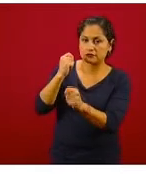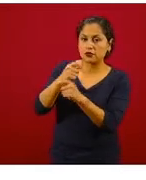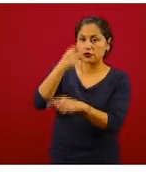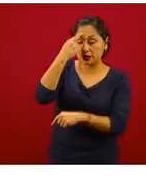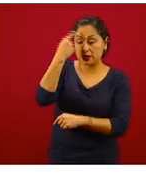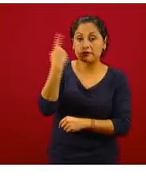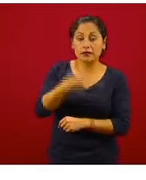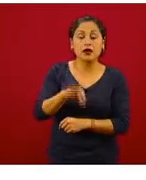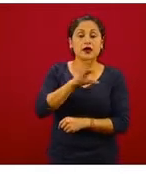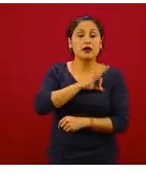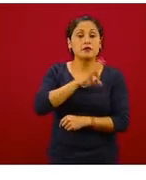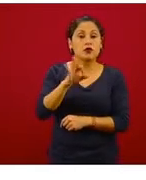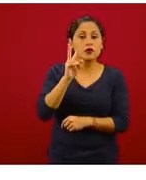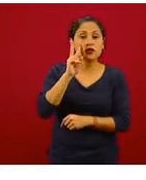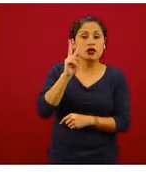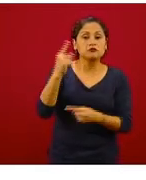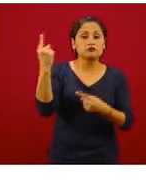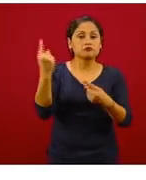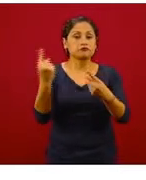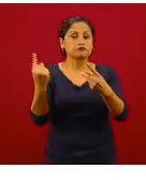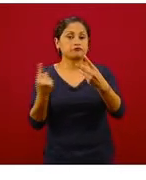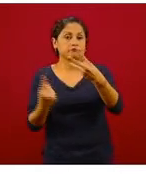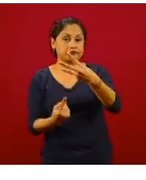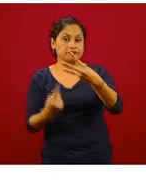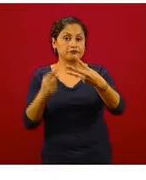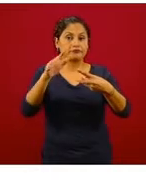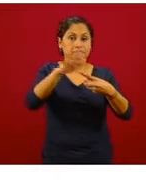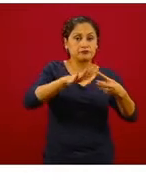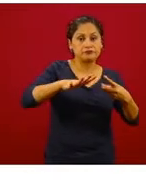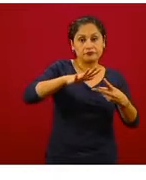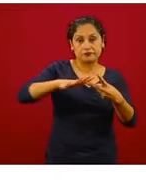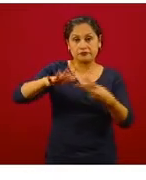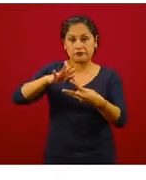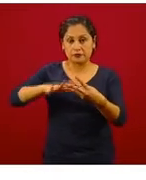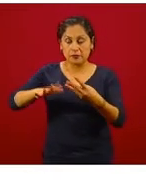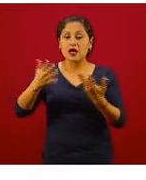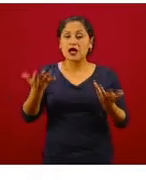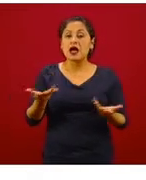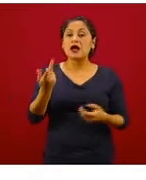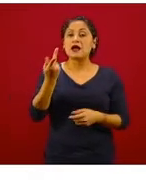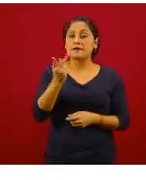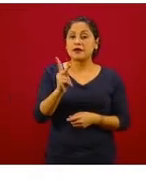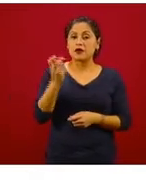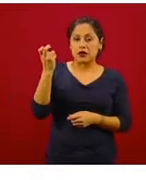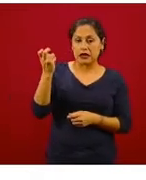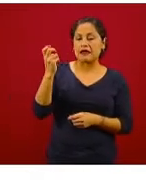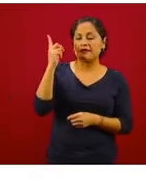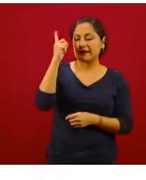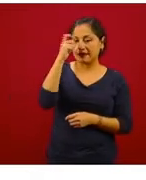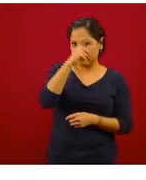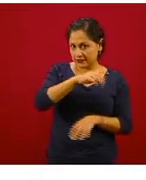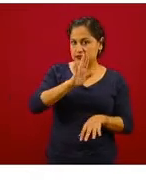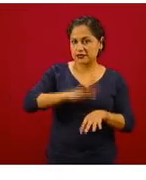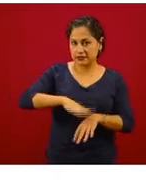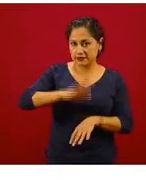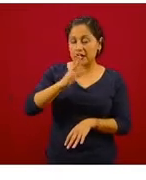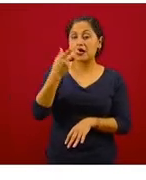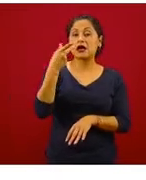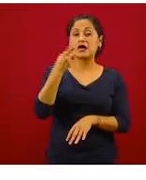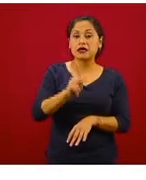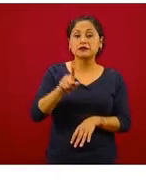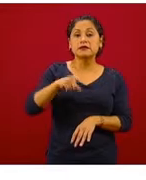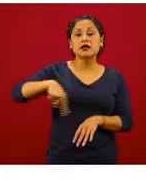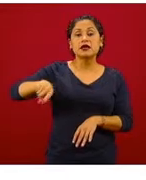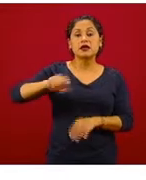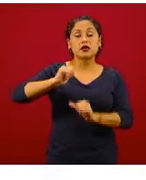are having here the entire verification system so that we can also address the three areas. This